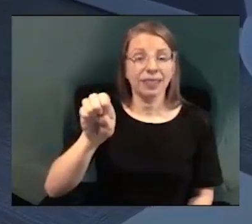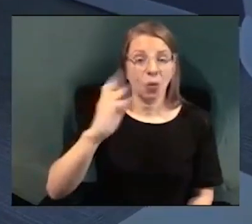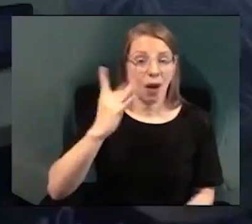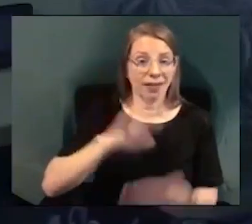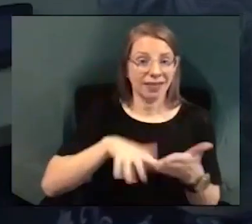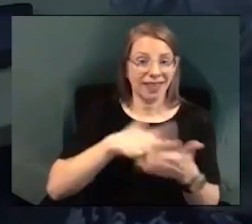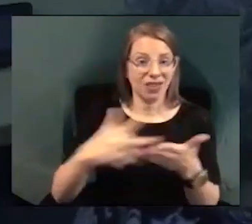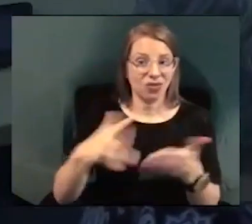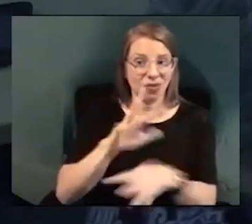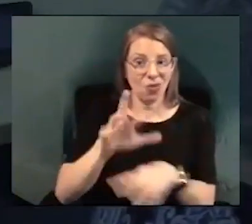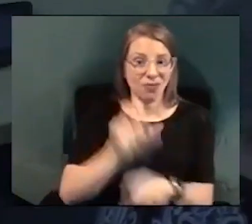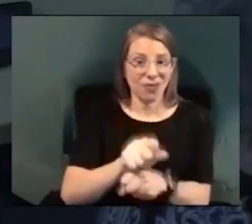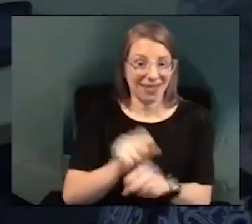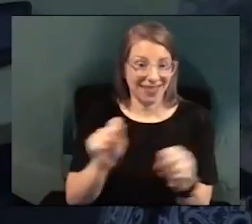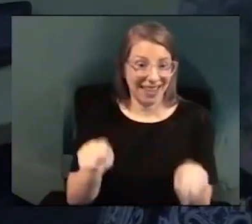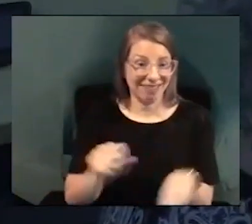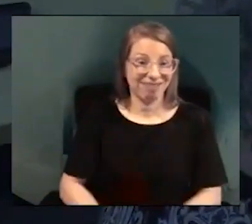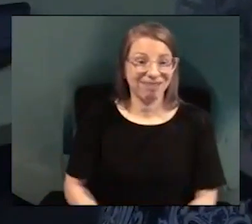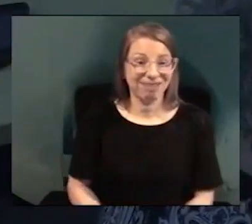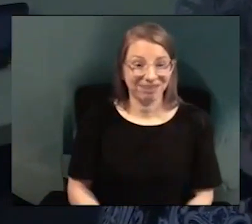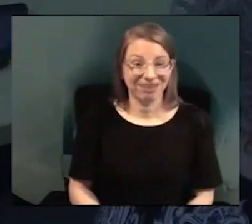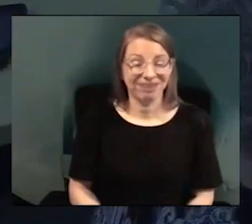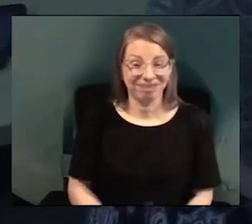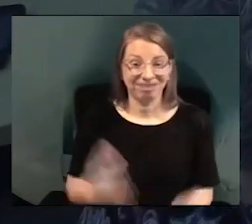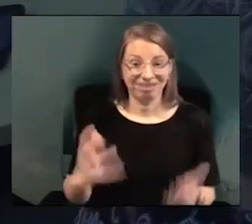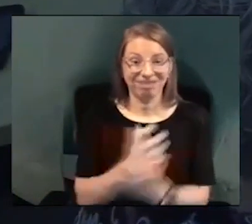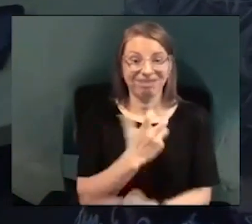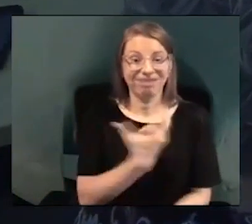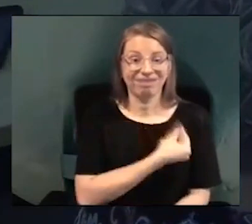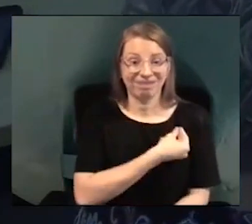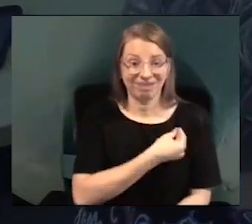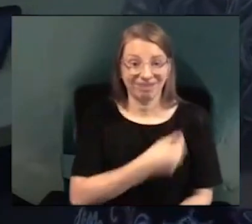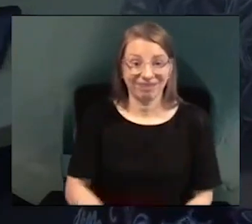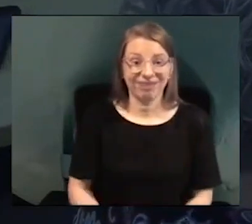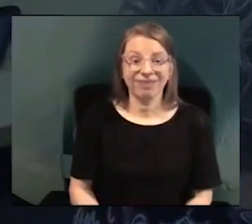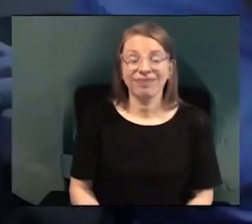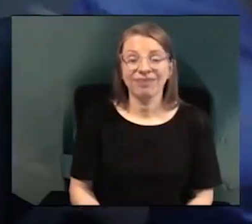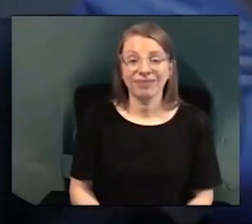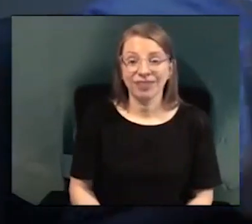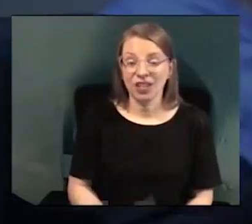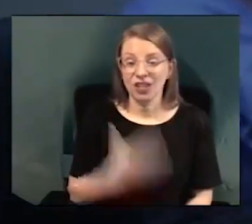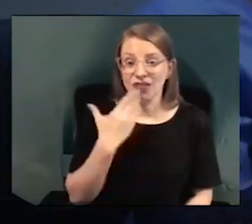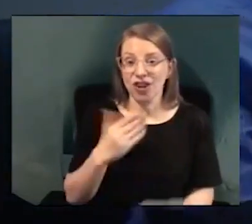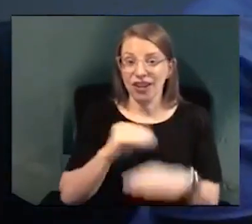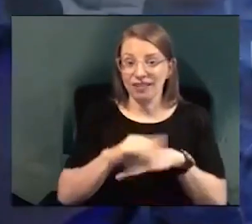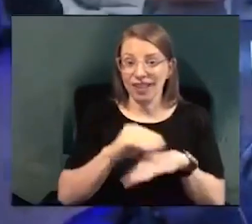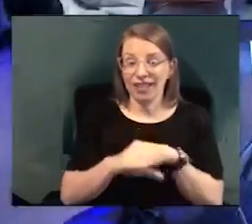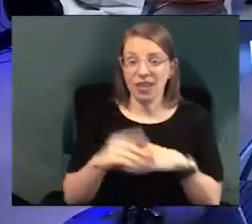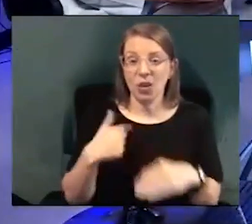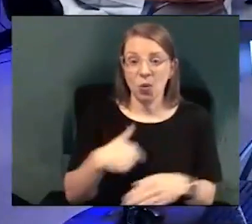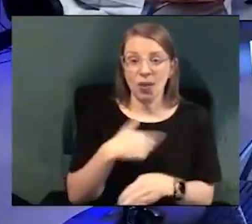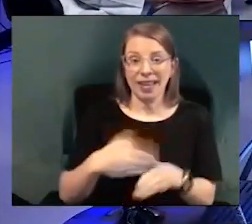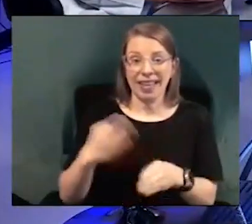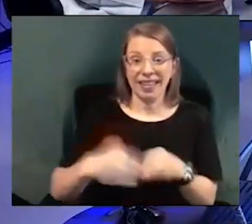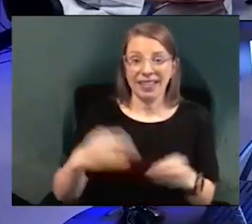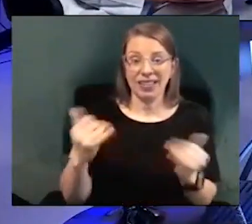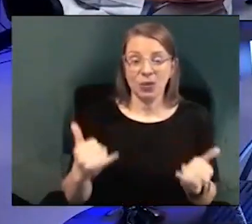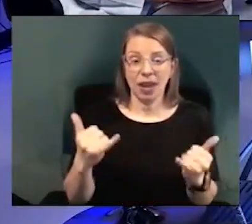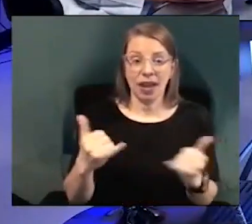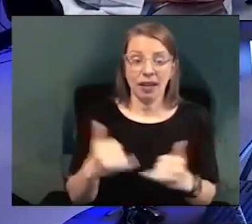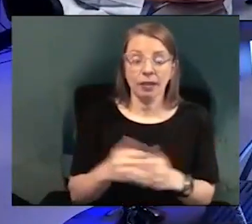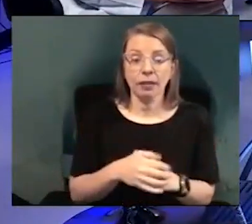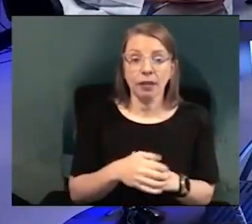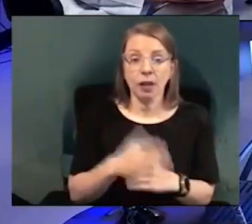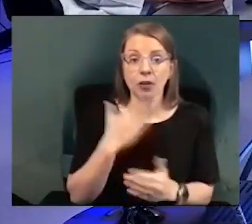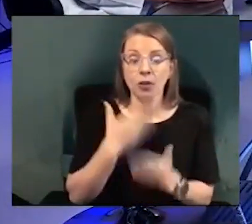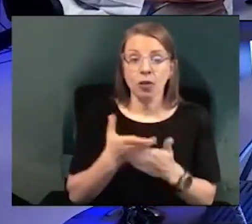vaccinated. Yeah, really good advice. So, hey, as we end today's update, a great way to avoid big